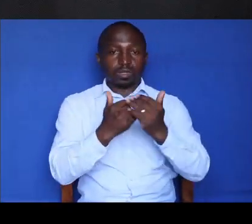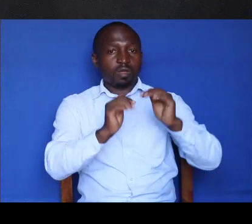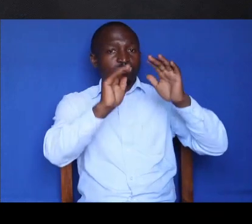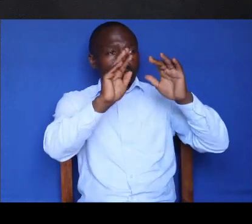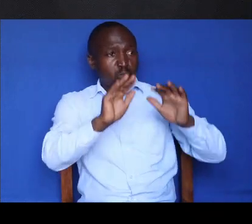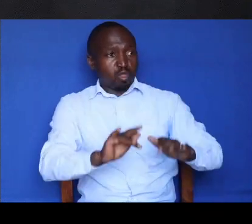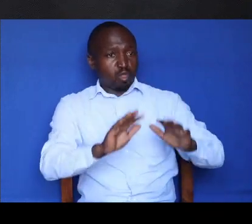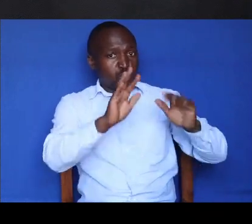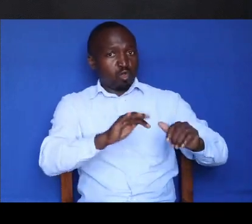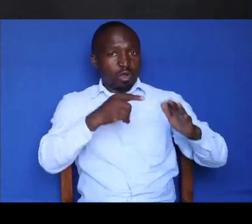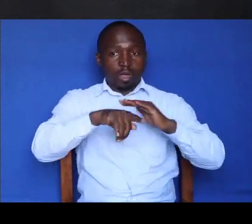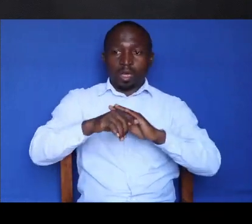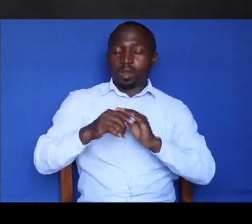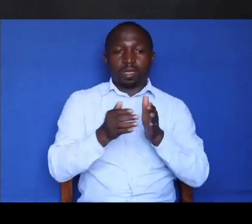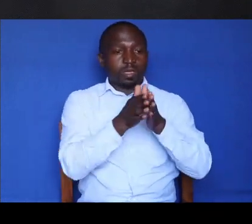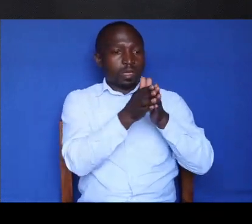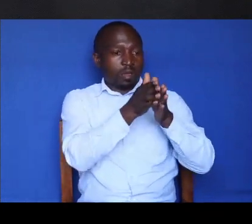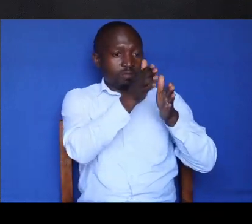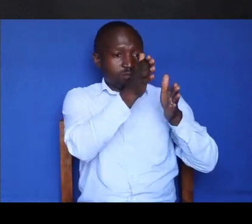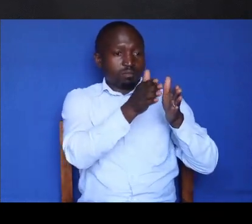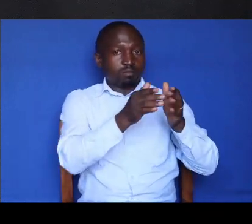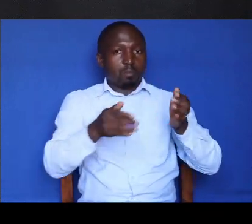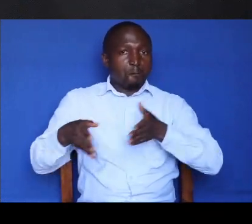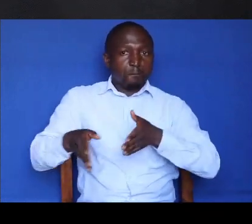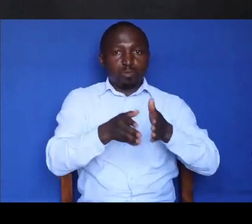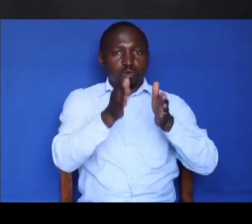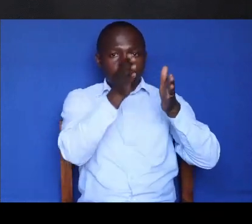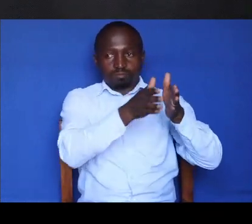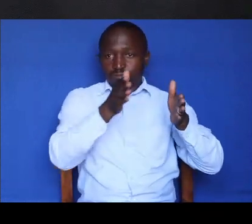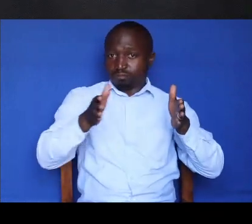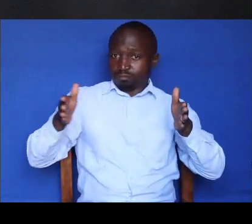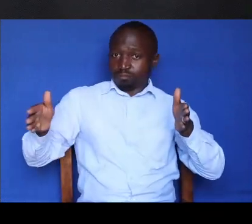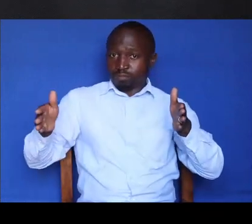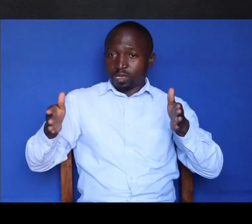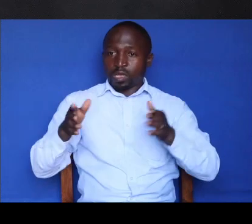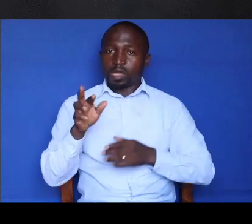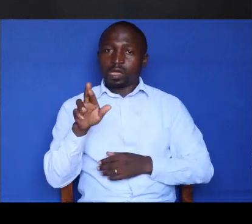of river profile. Class,